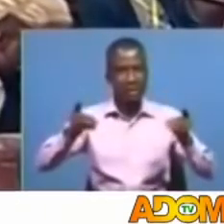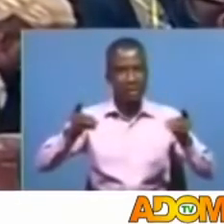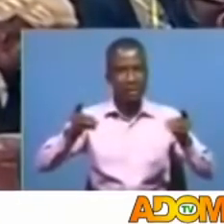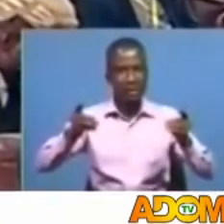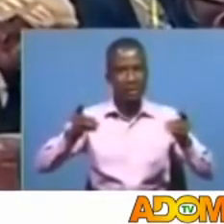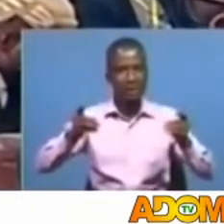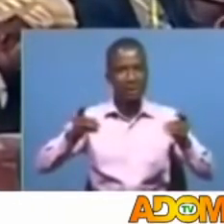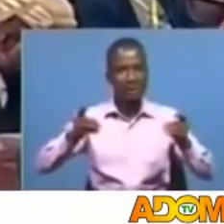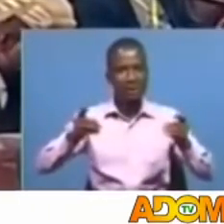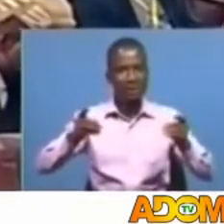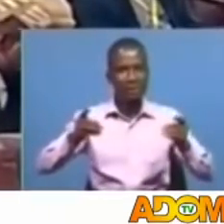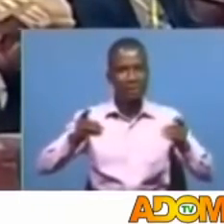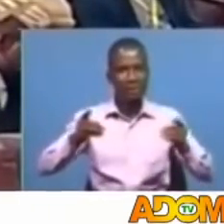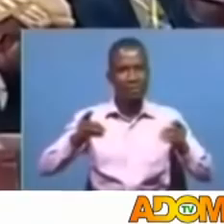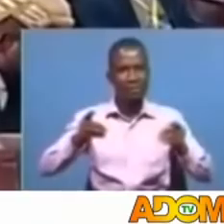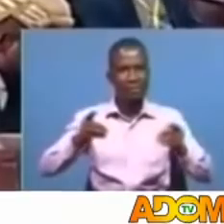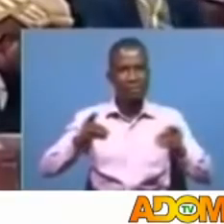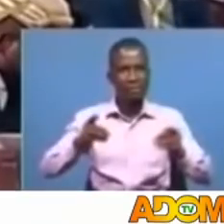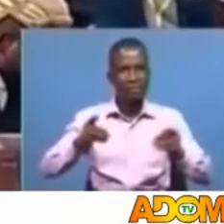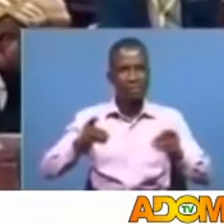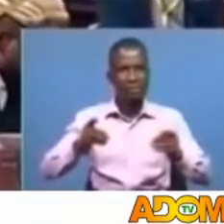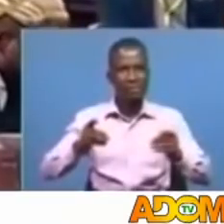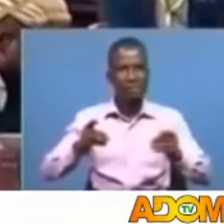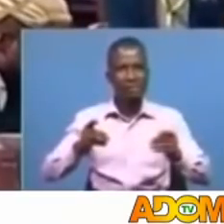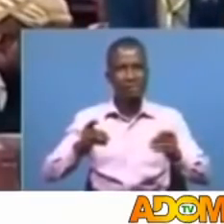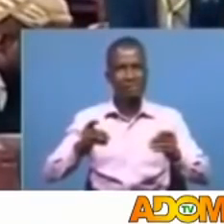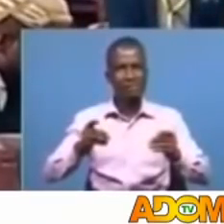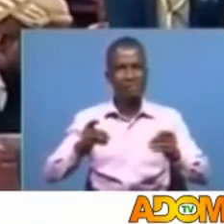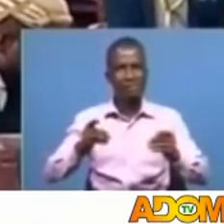land effectively subjecting